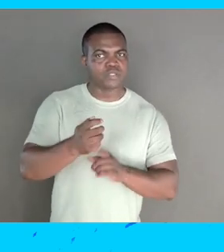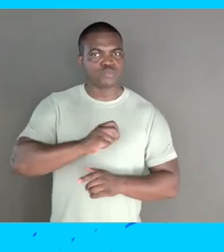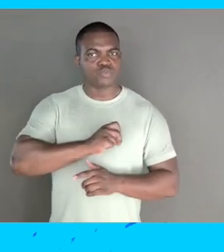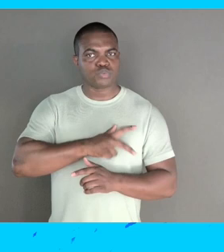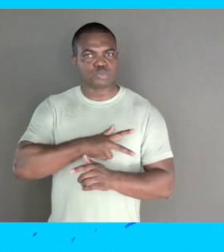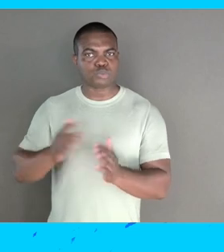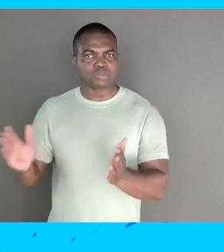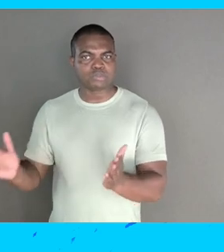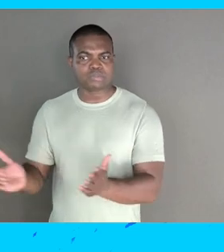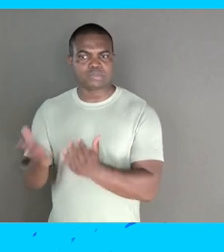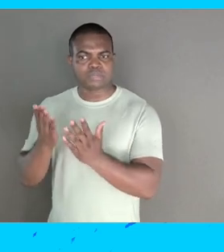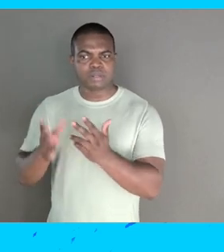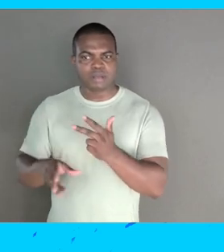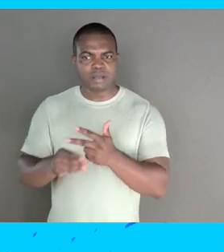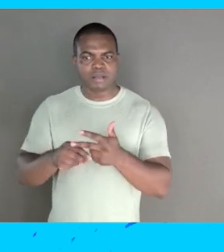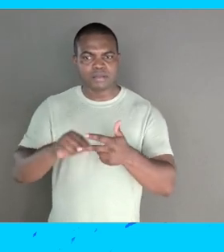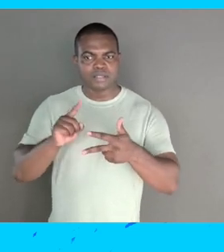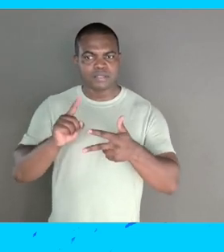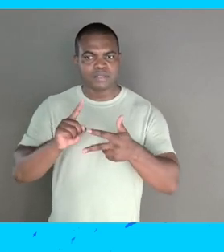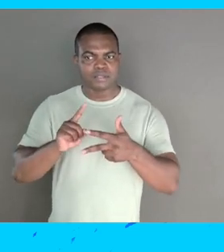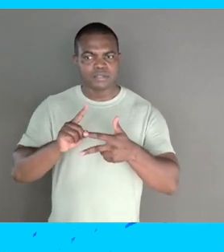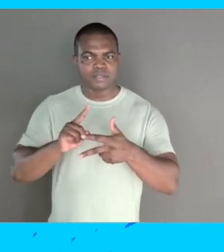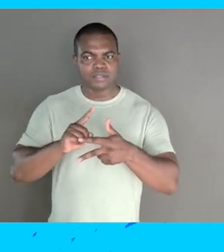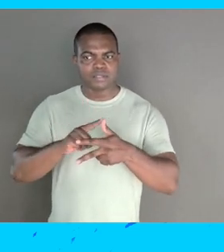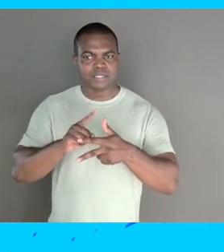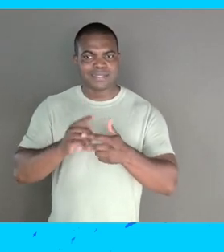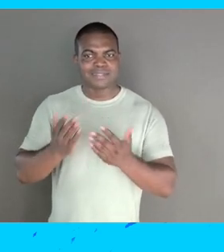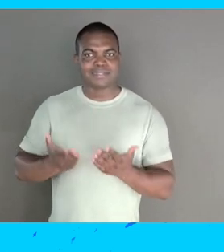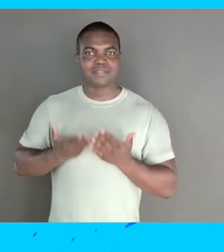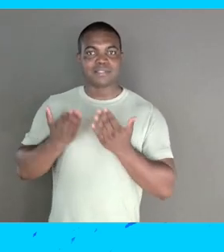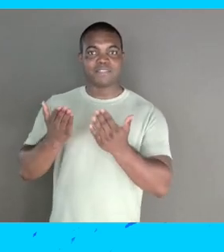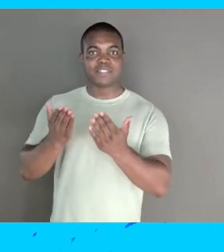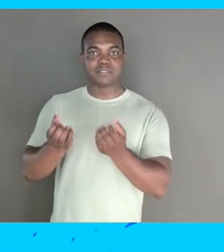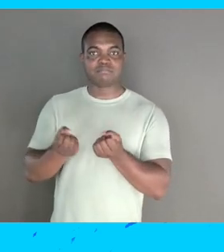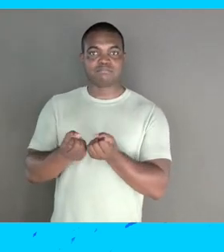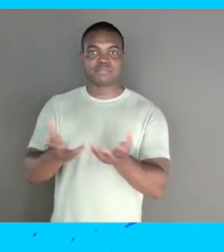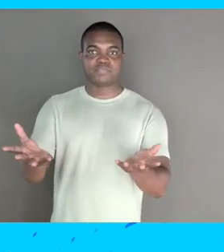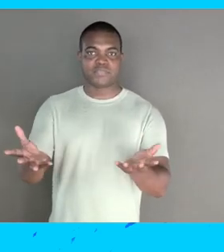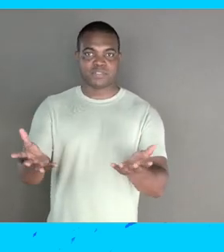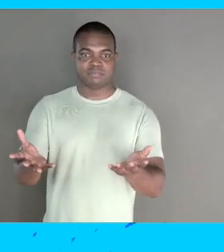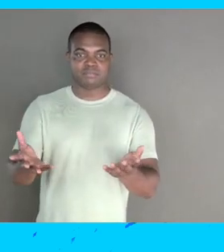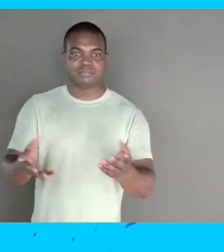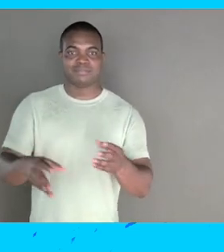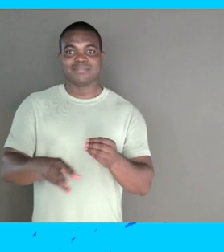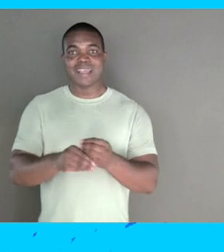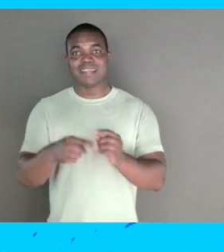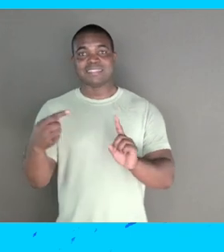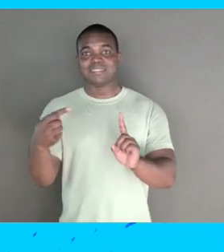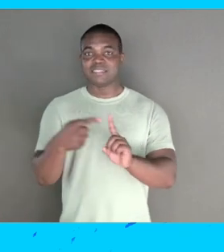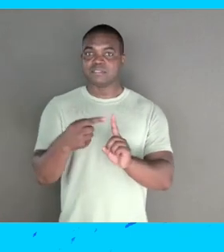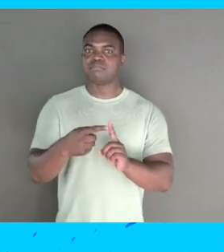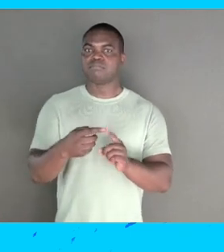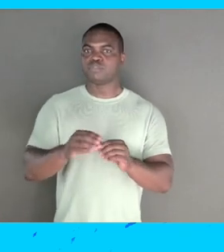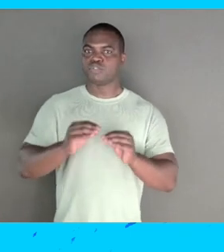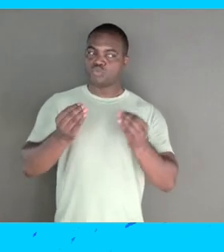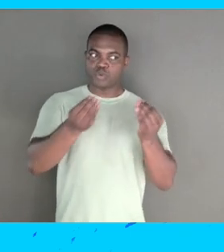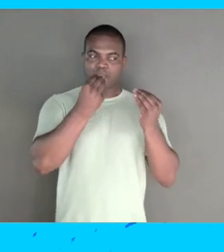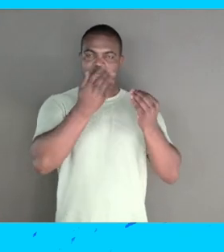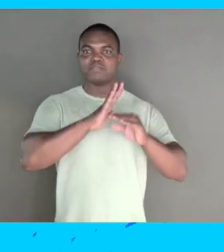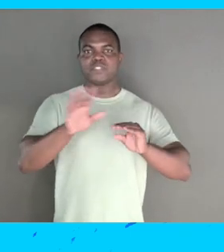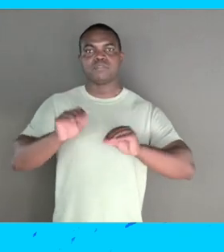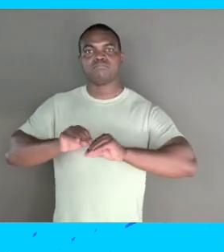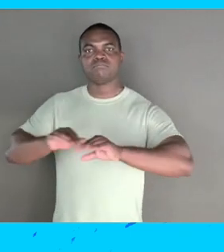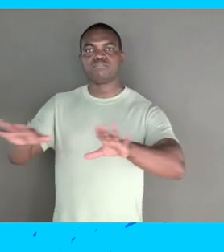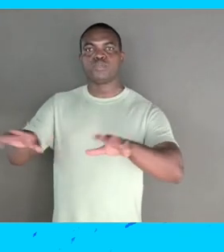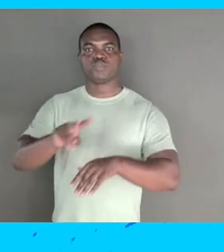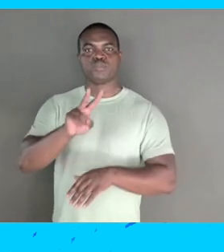related to LGBTQIA plus issues, rights, issues related to LGBTQIA plus rights, sexual health and mental